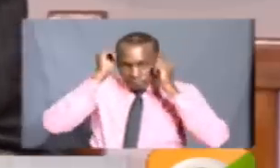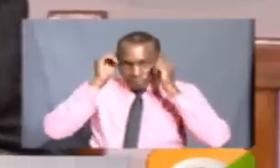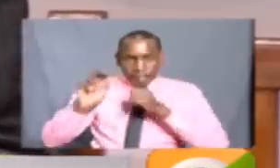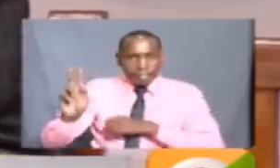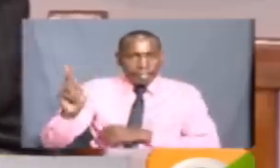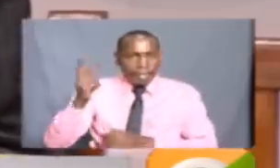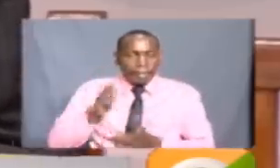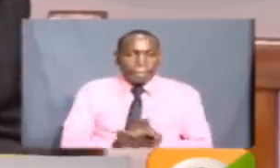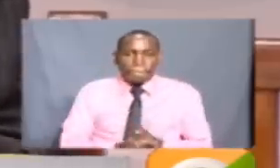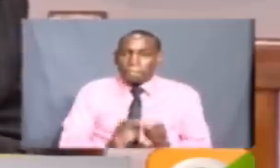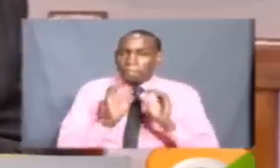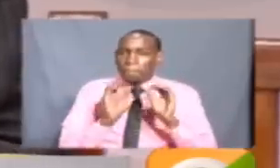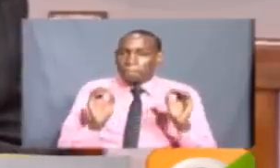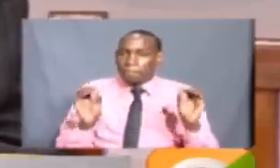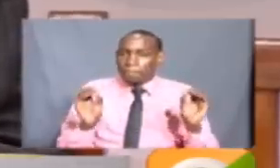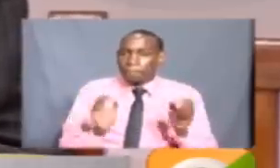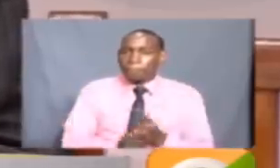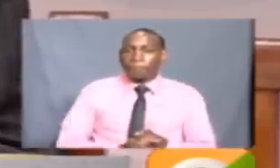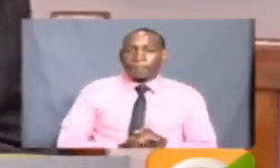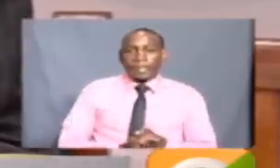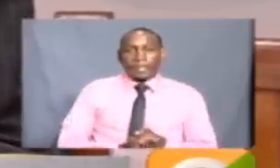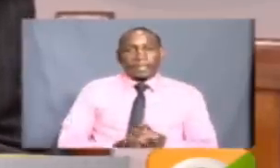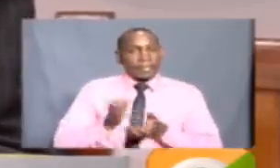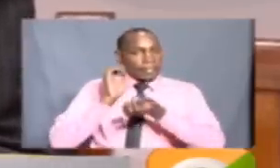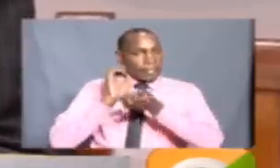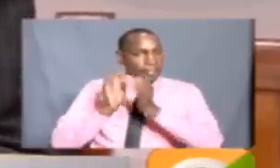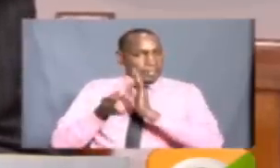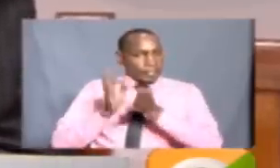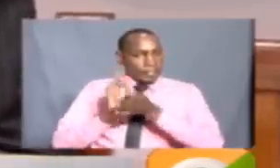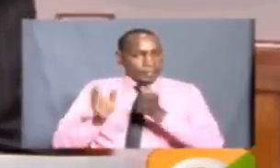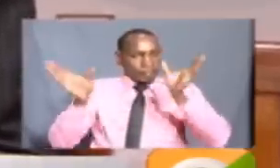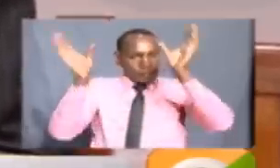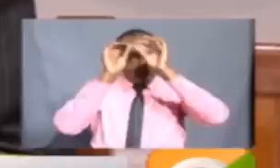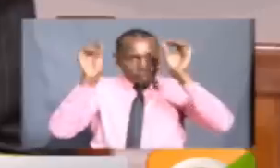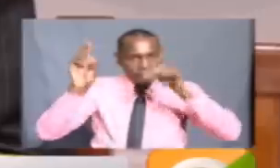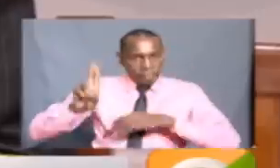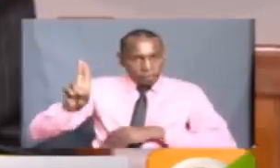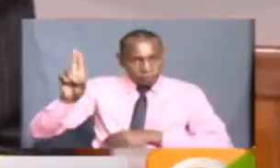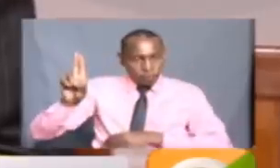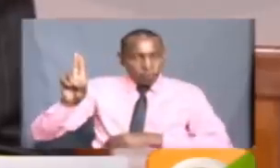Kenya. If President Kenyatta wants